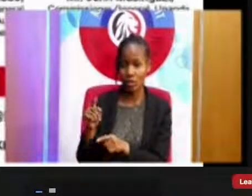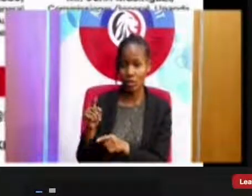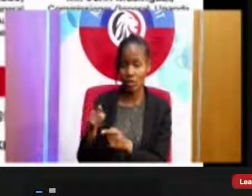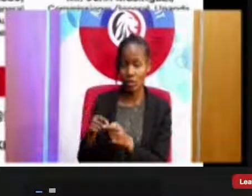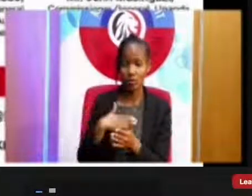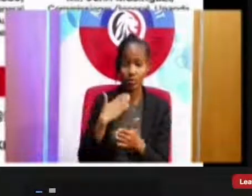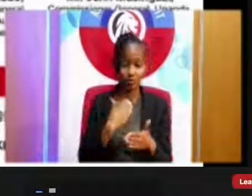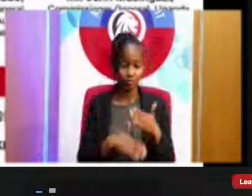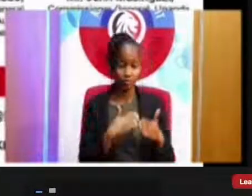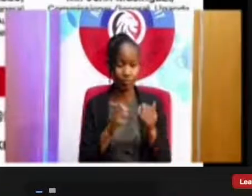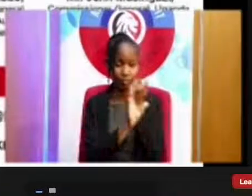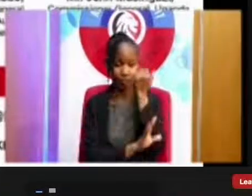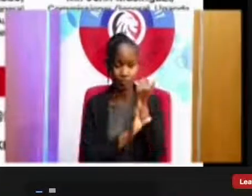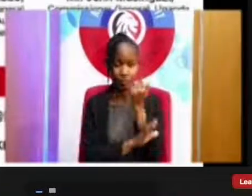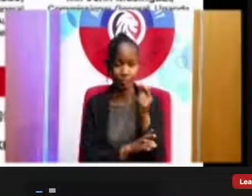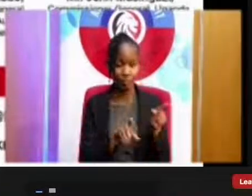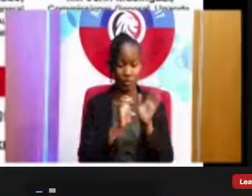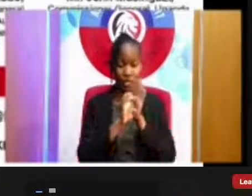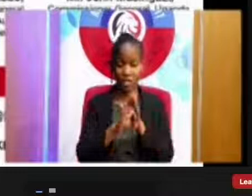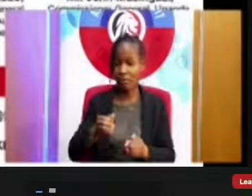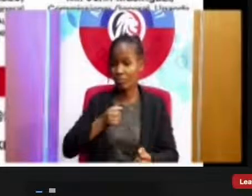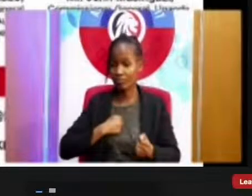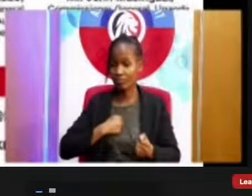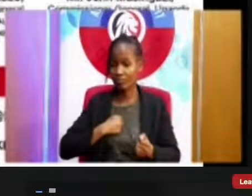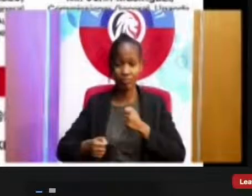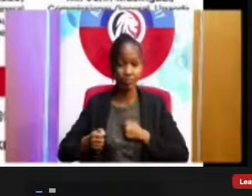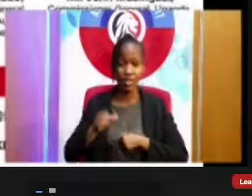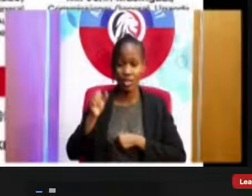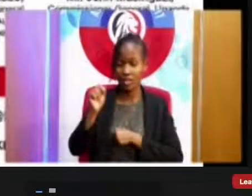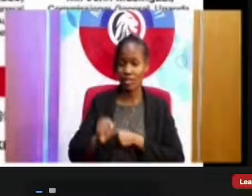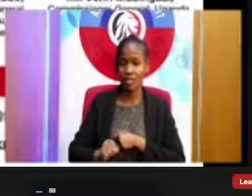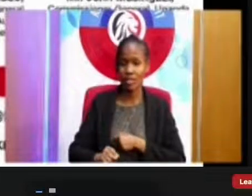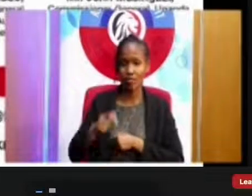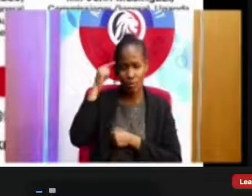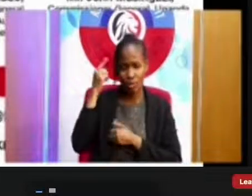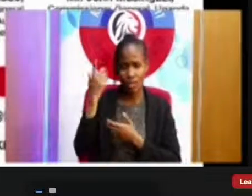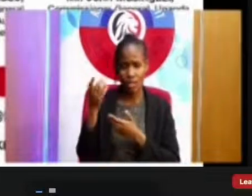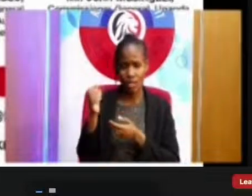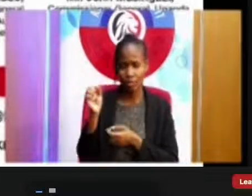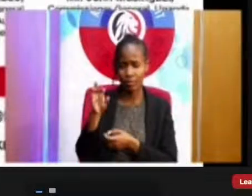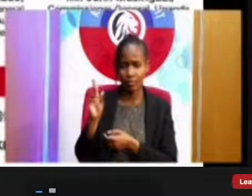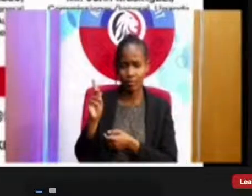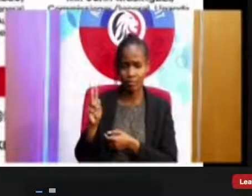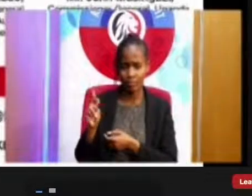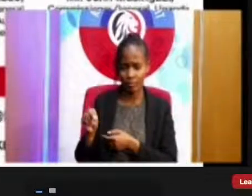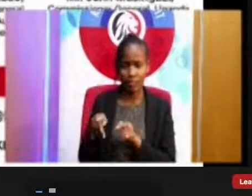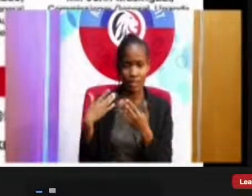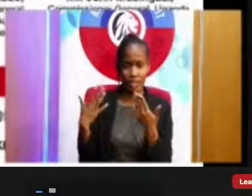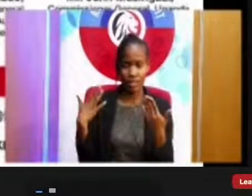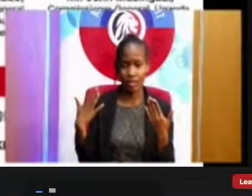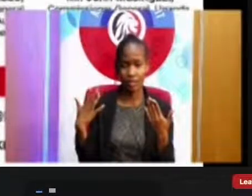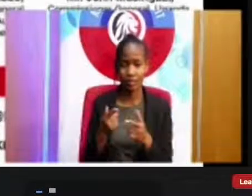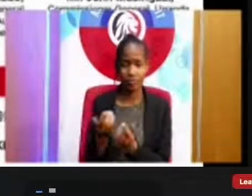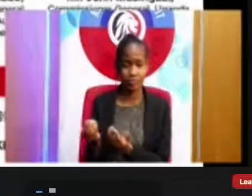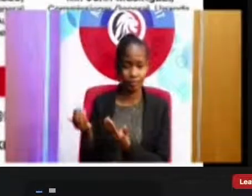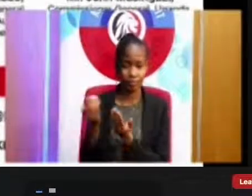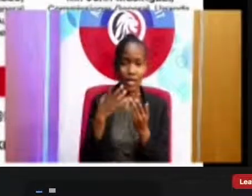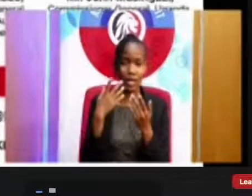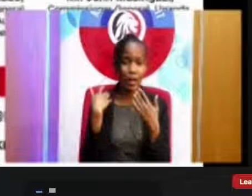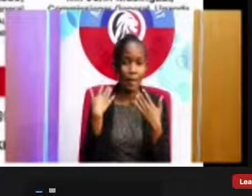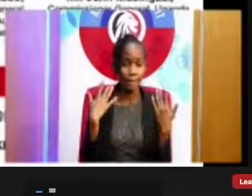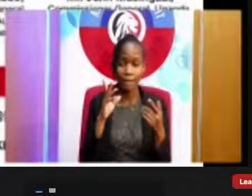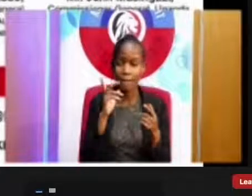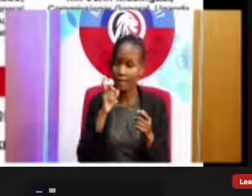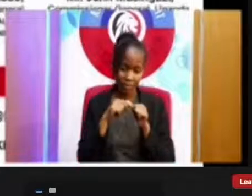and Burundi and South Sudan, who transit through Uganda, these raw materials and essential goods must flow. So I want